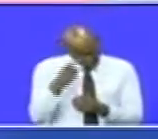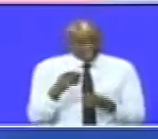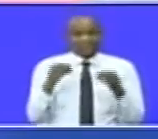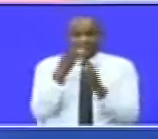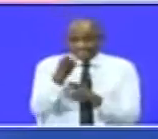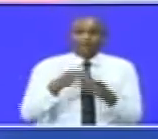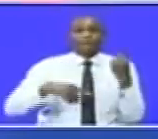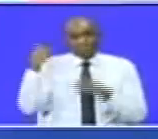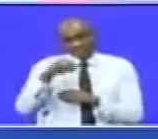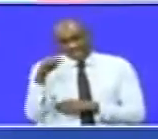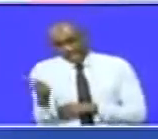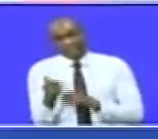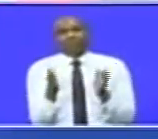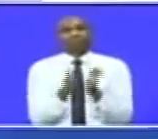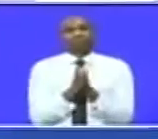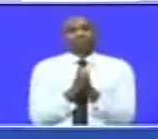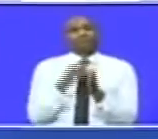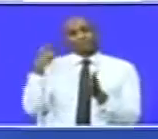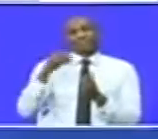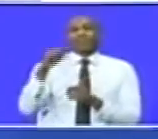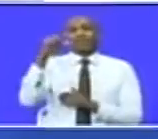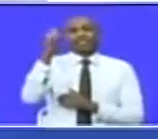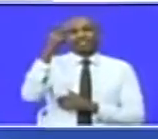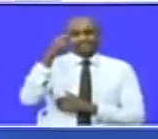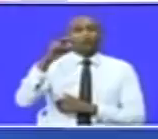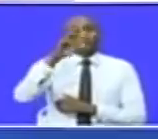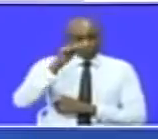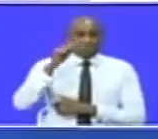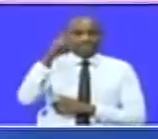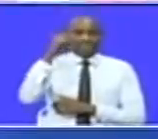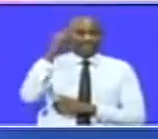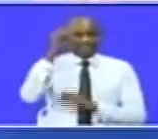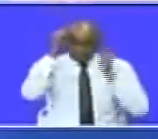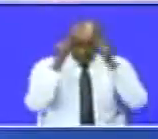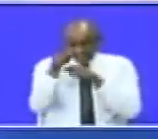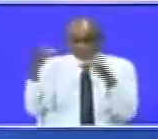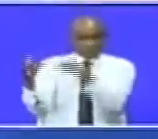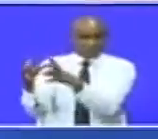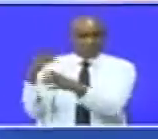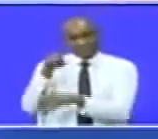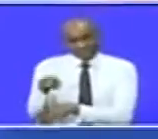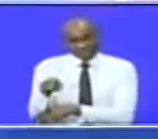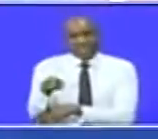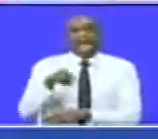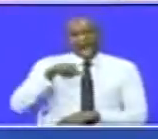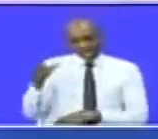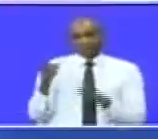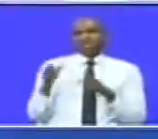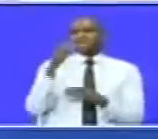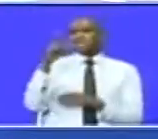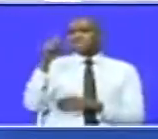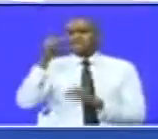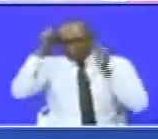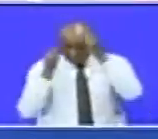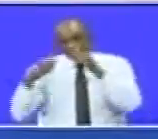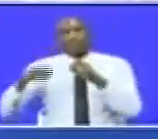when Maurice Ochieng outboxed John Gitau of KDF on spilled points in the flyweight bout. In bantamweight, KDF averaged their